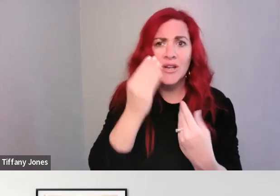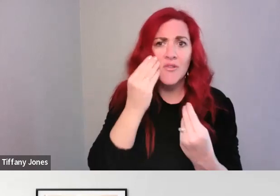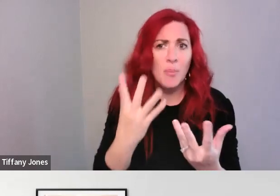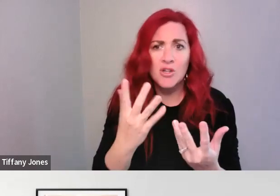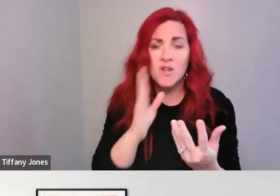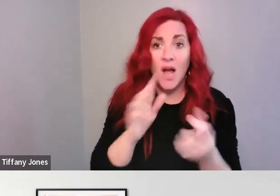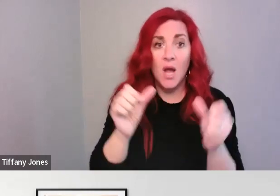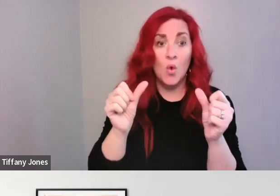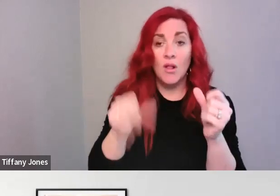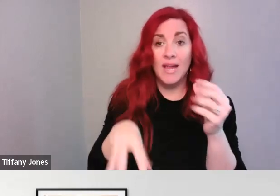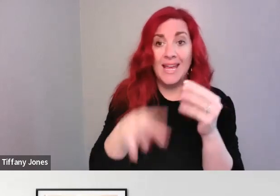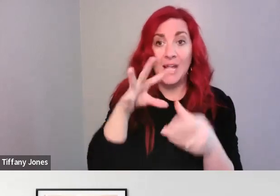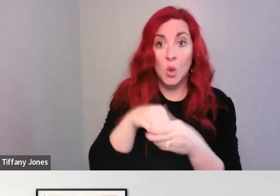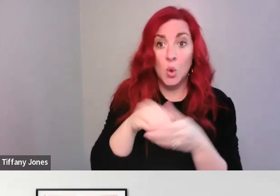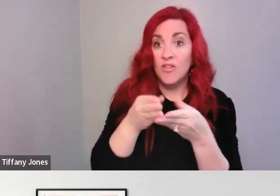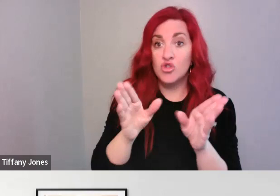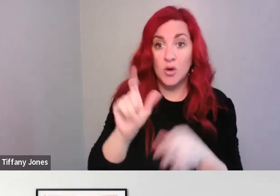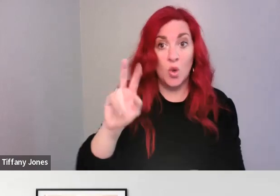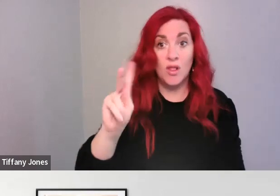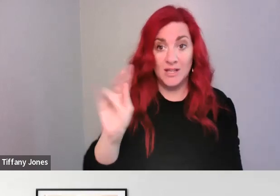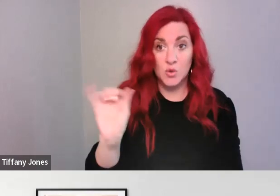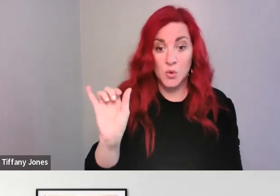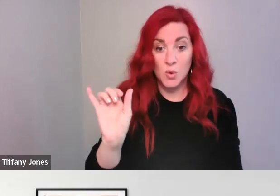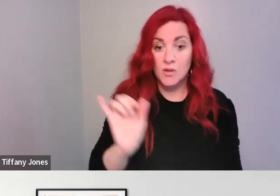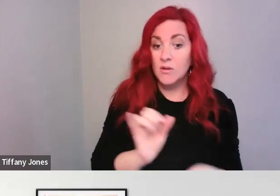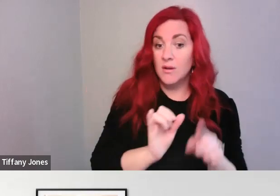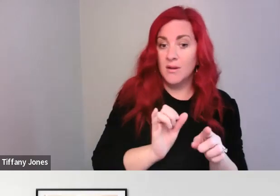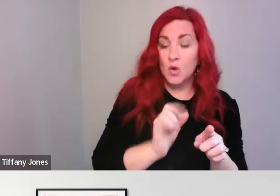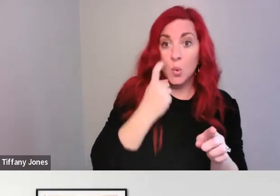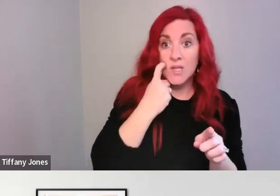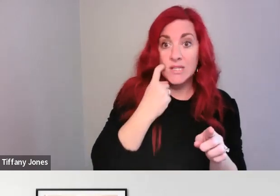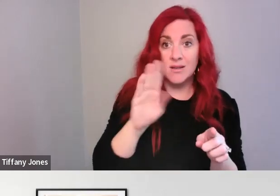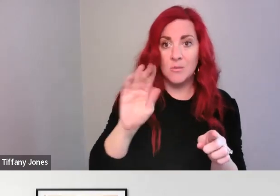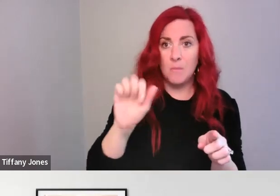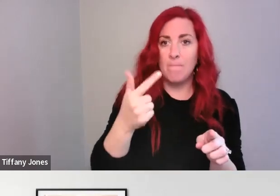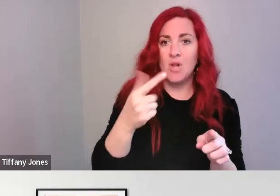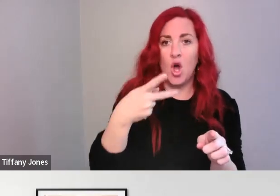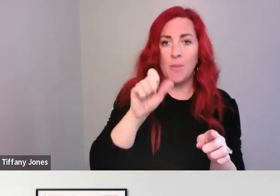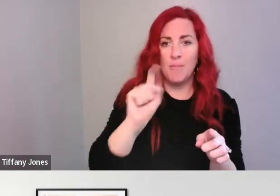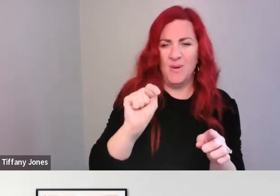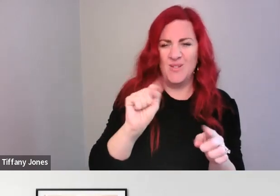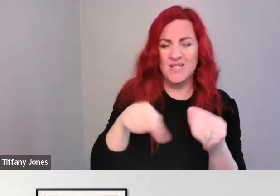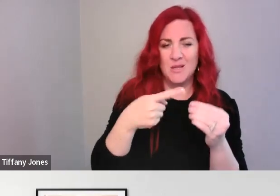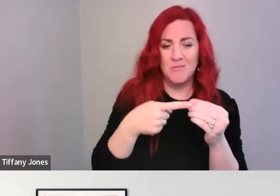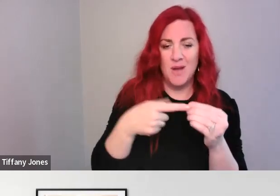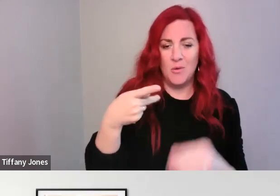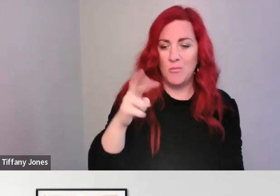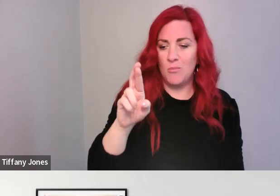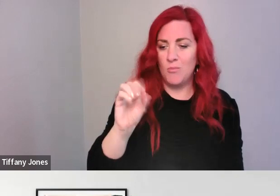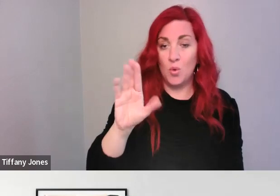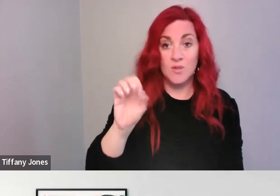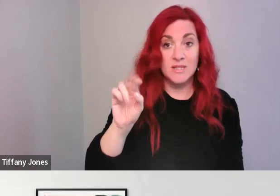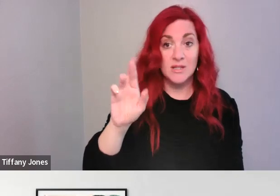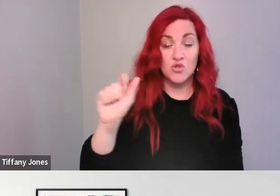the general link. So what I just posted in the chat is a blog post we have about the procedural safeguards notice, kind of breaking it down,